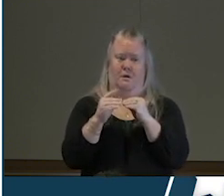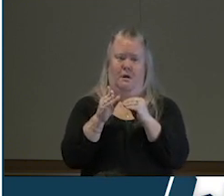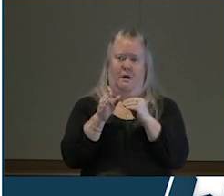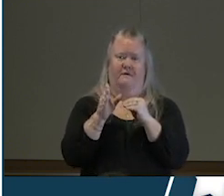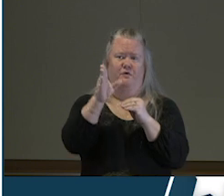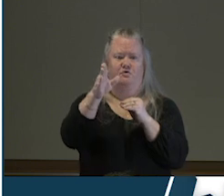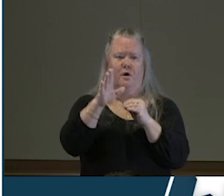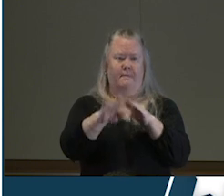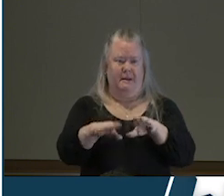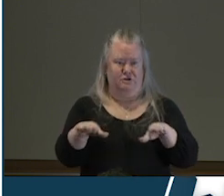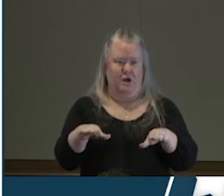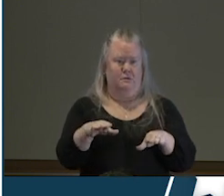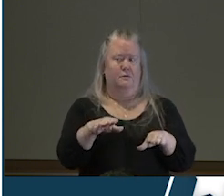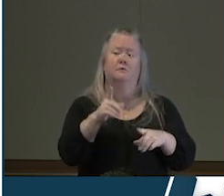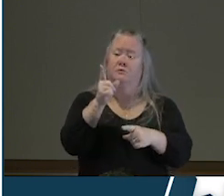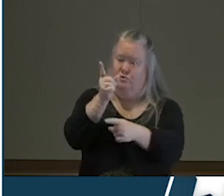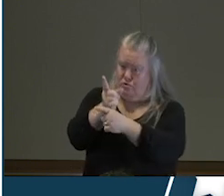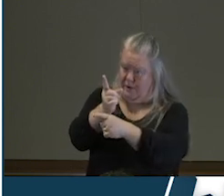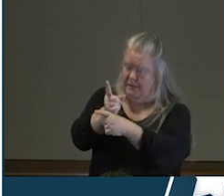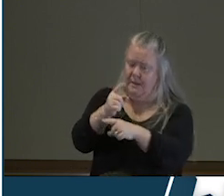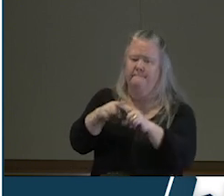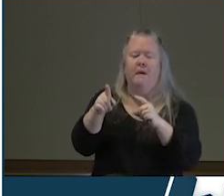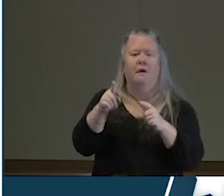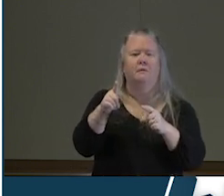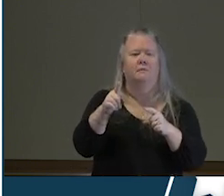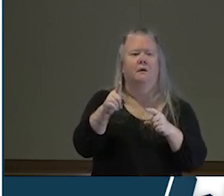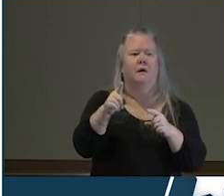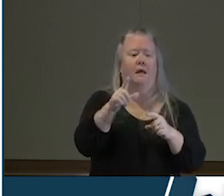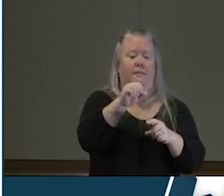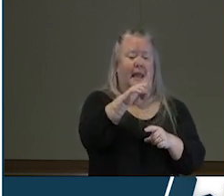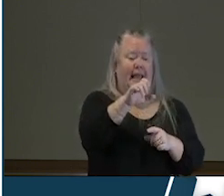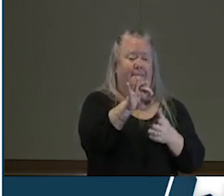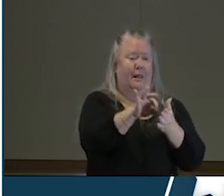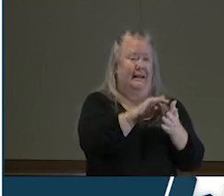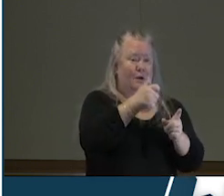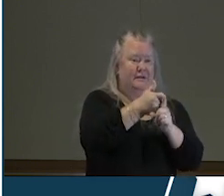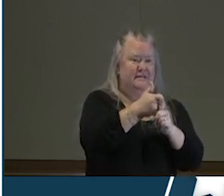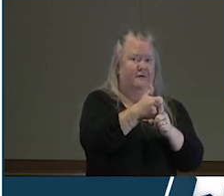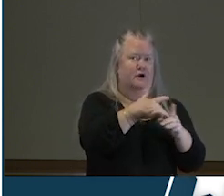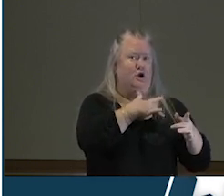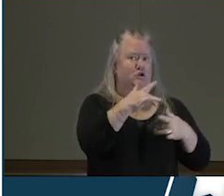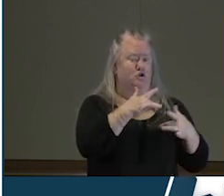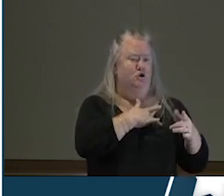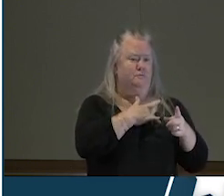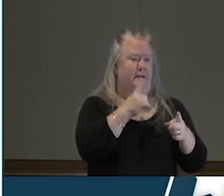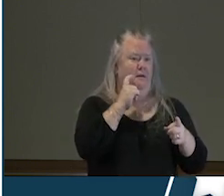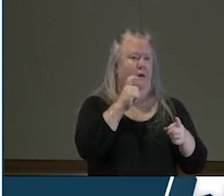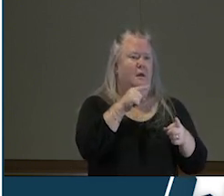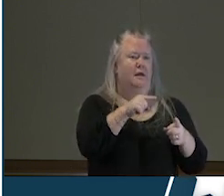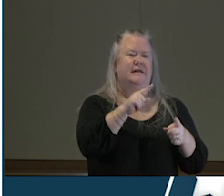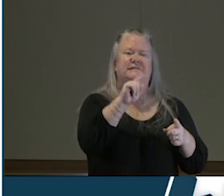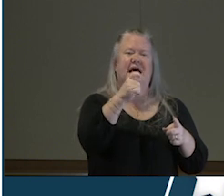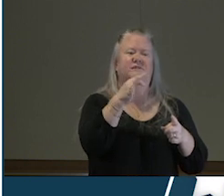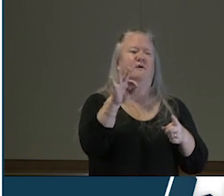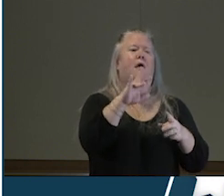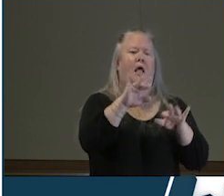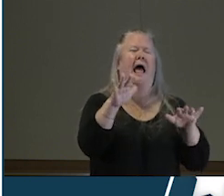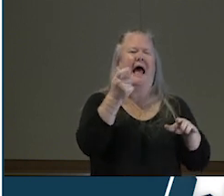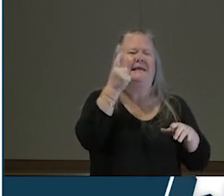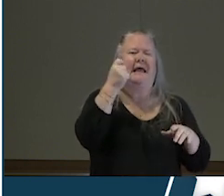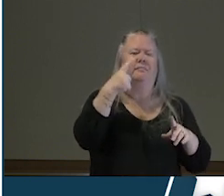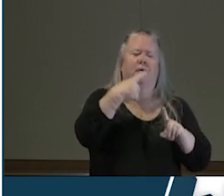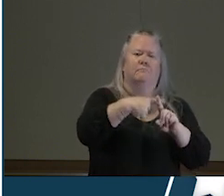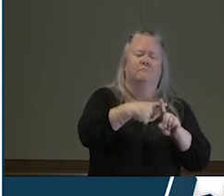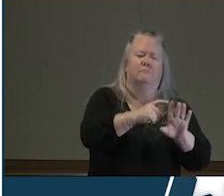of my child. Correct. But at the end, the able account, what it concerns me a lot, okay, it's tax-free, I know the perks.